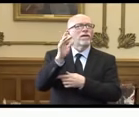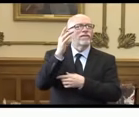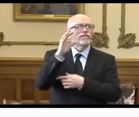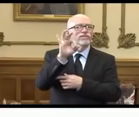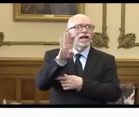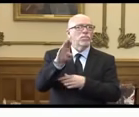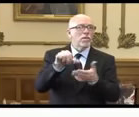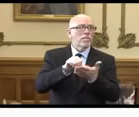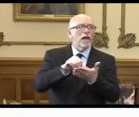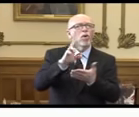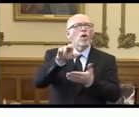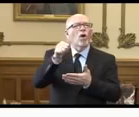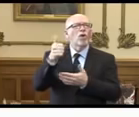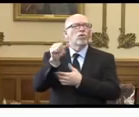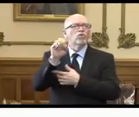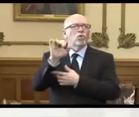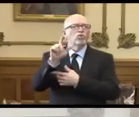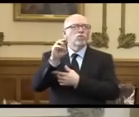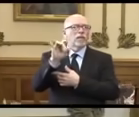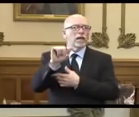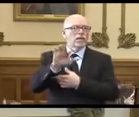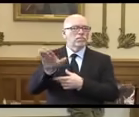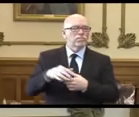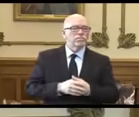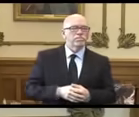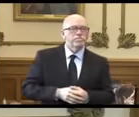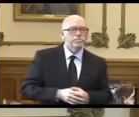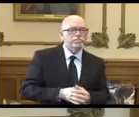media platforms. Thank you, Governor. Thank you, General.